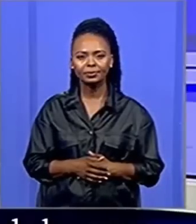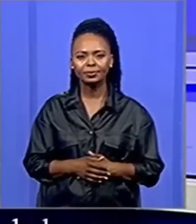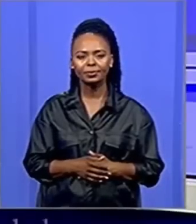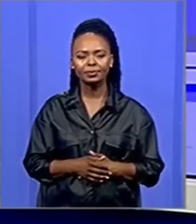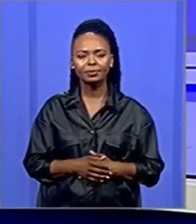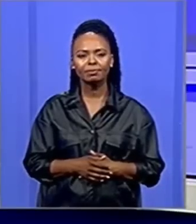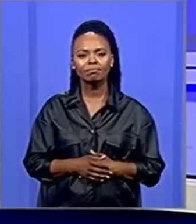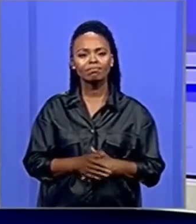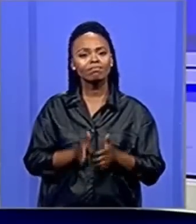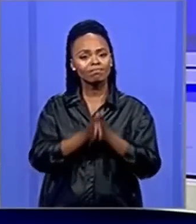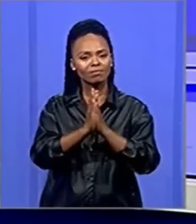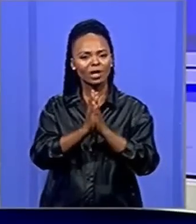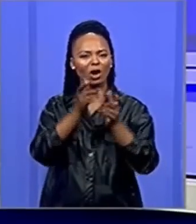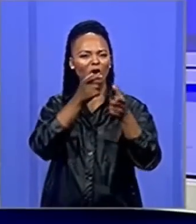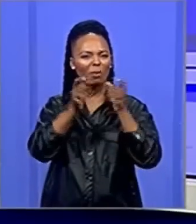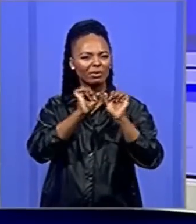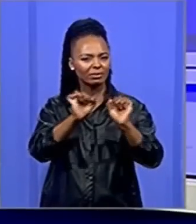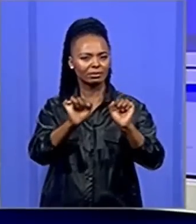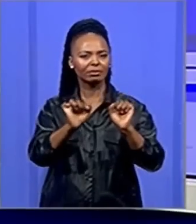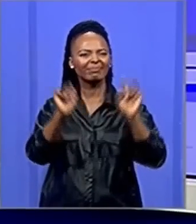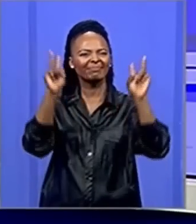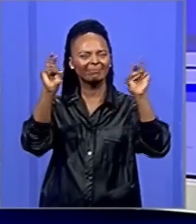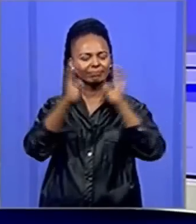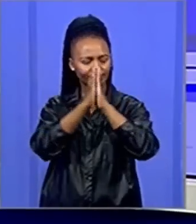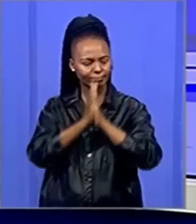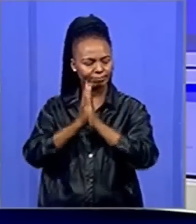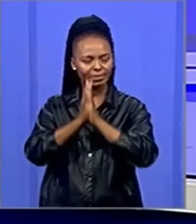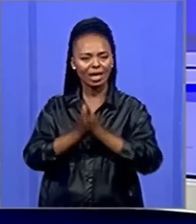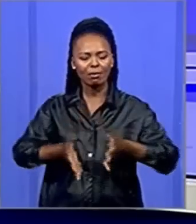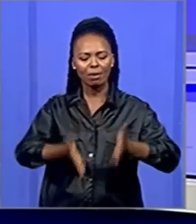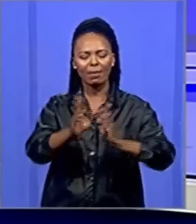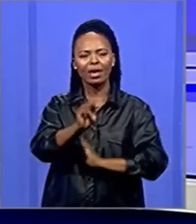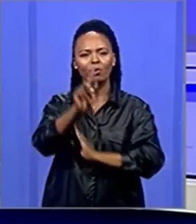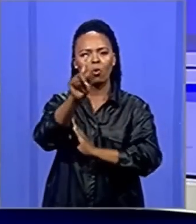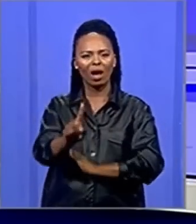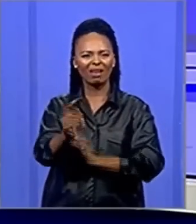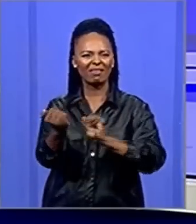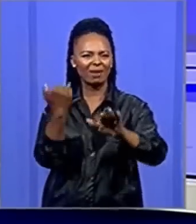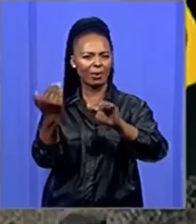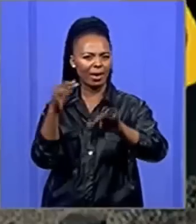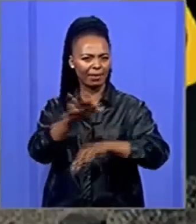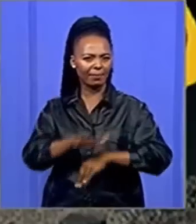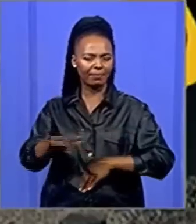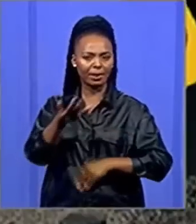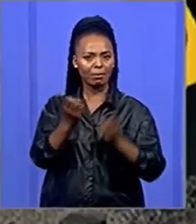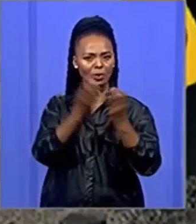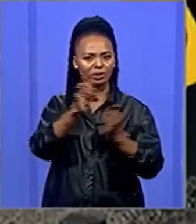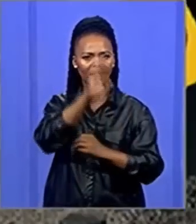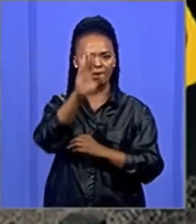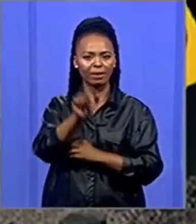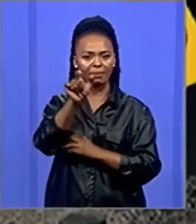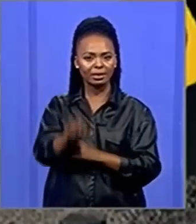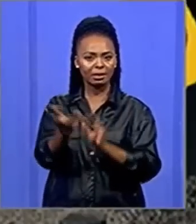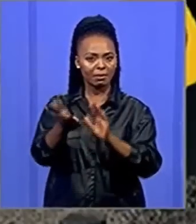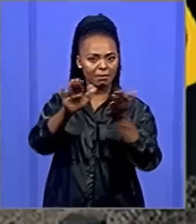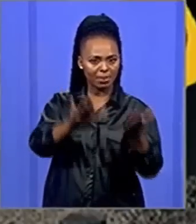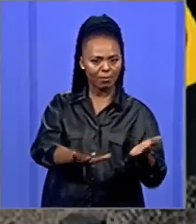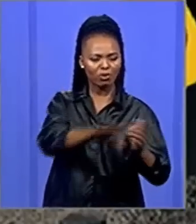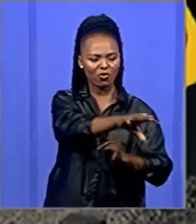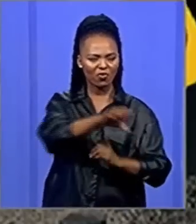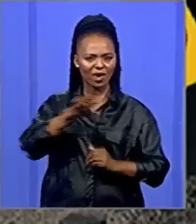Moipejana go kopile maikutlo a hao ka tshebeletso e ya thapelo mmileng o moholo wa N1. Hangata re le maAfrika re dumela hore motho ya tlhokaletseng kotsing wa